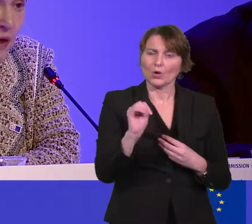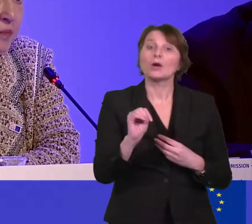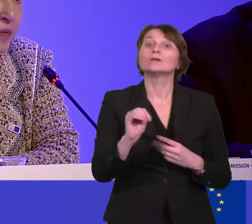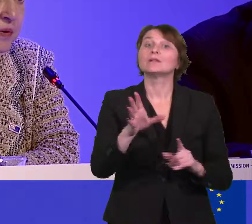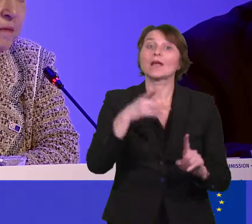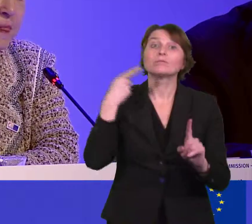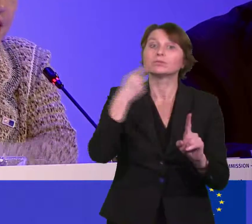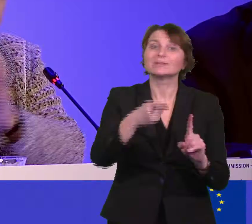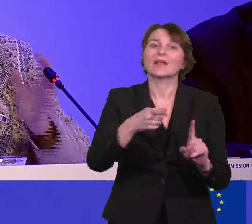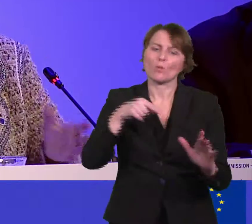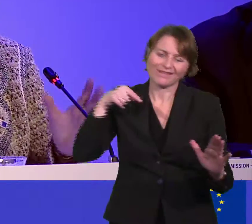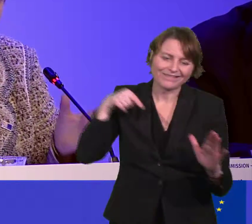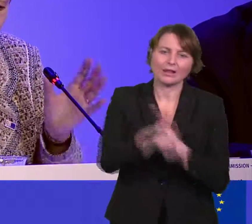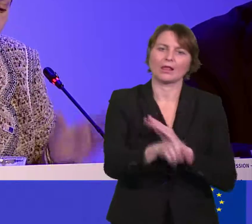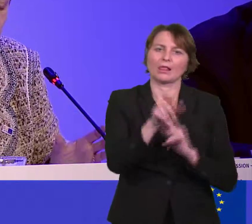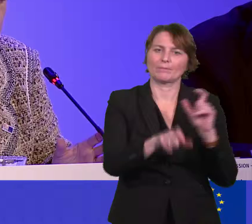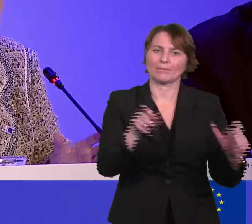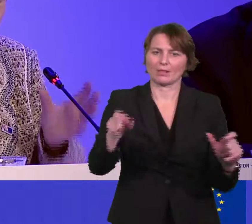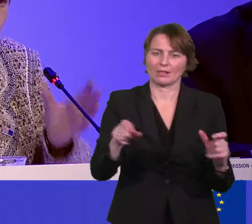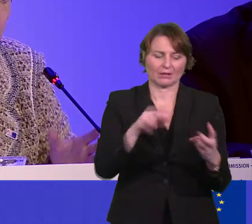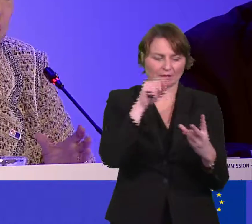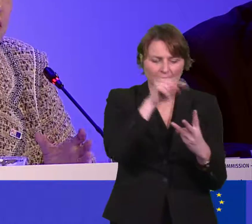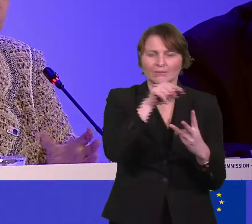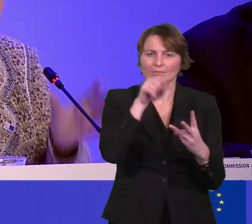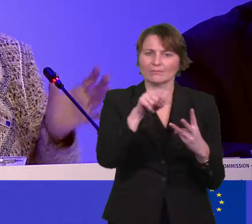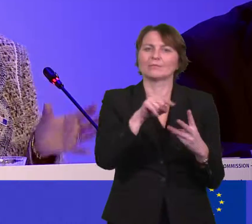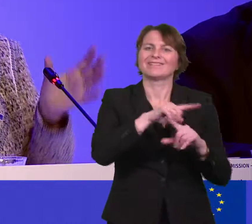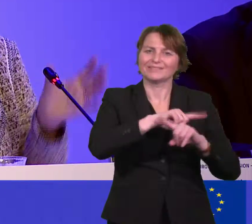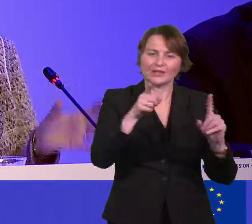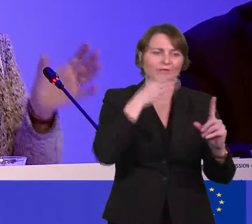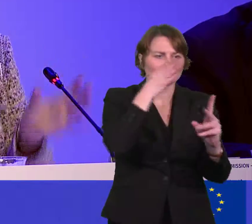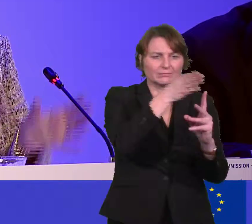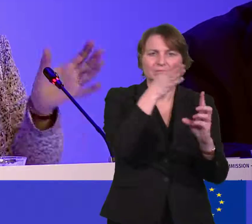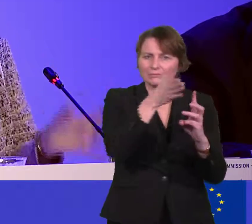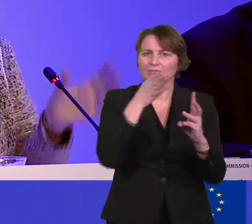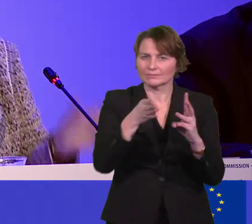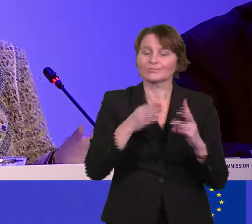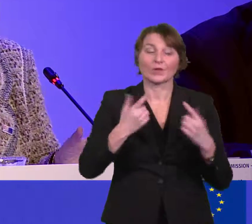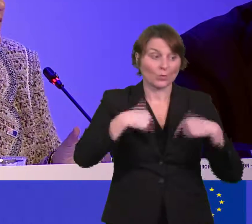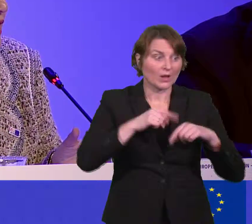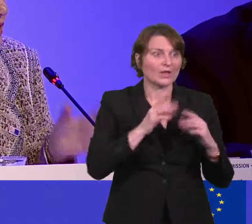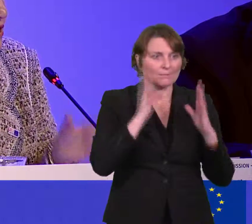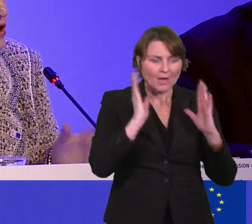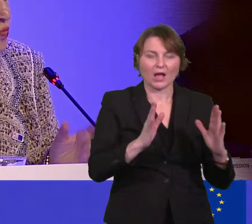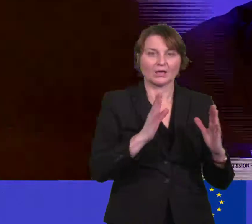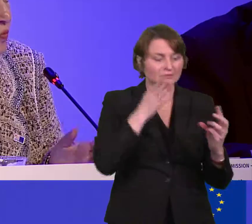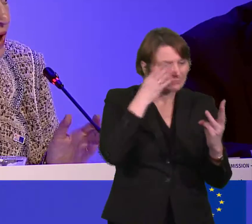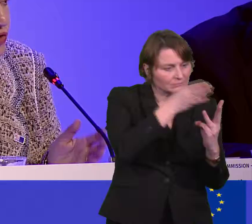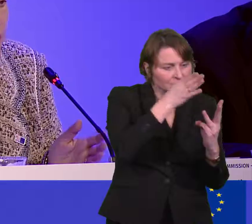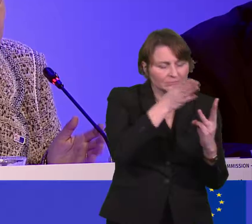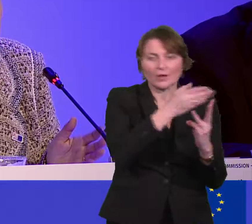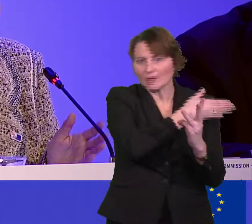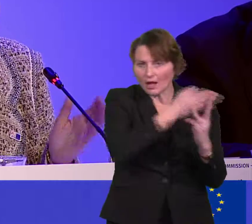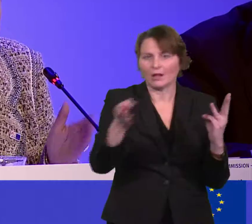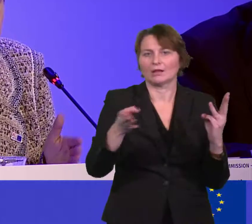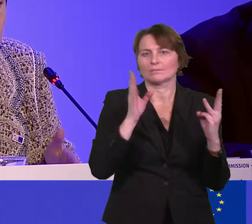to kill our people. And that requires, obviously, for us to work on all these fronts. And this is what we